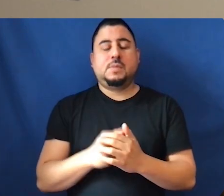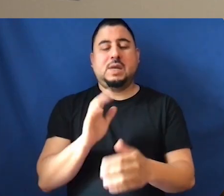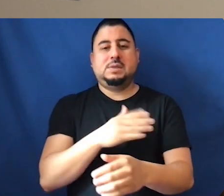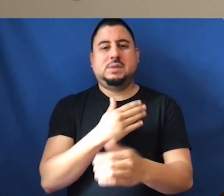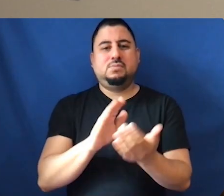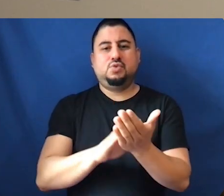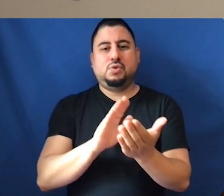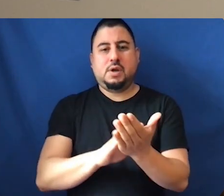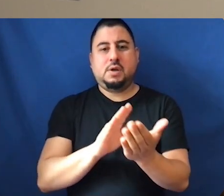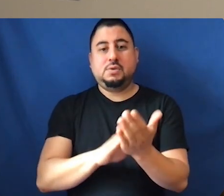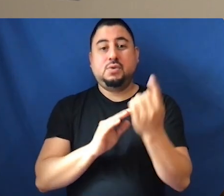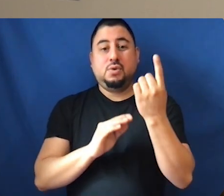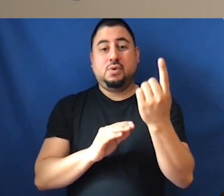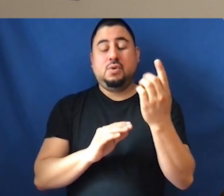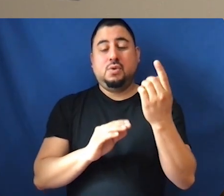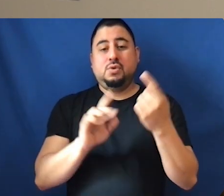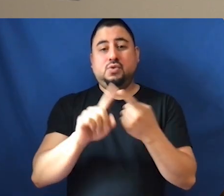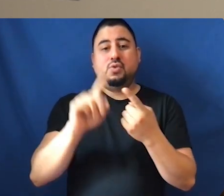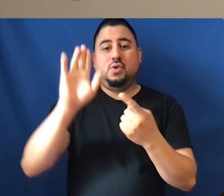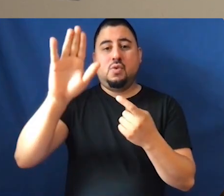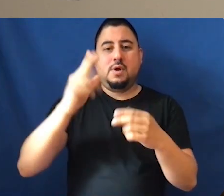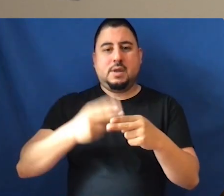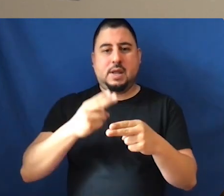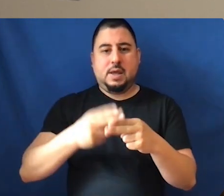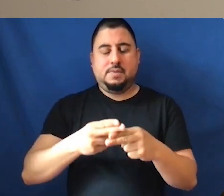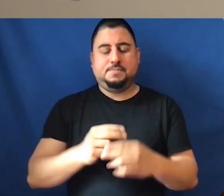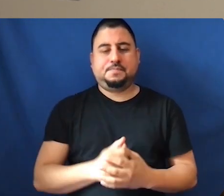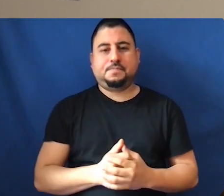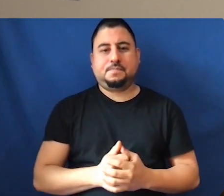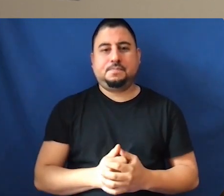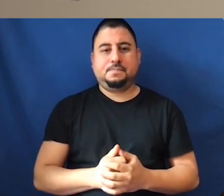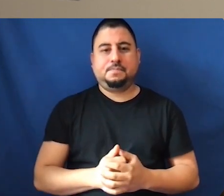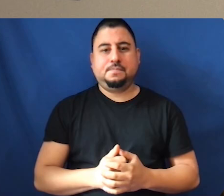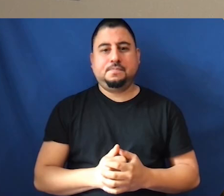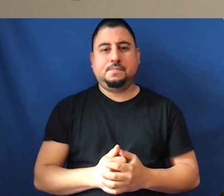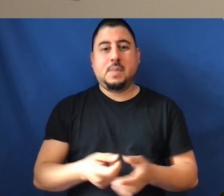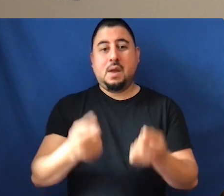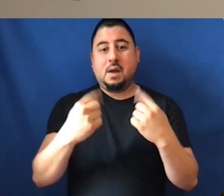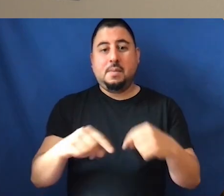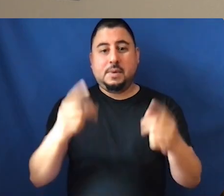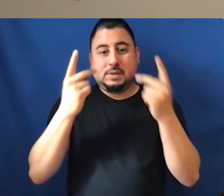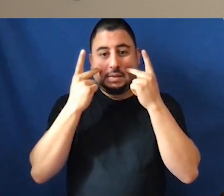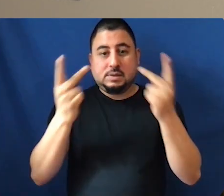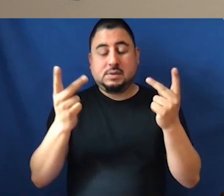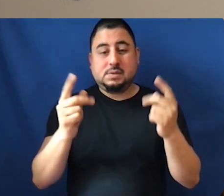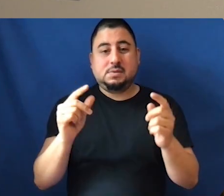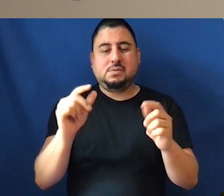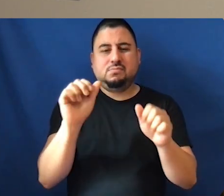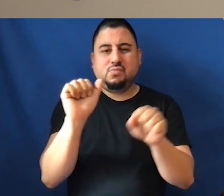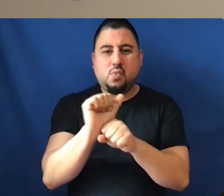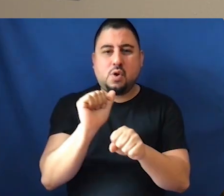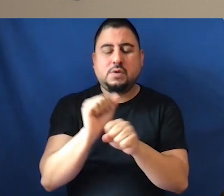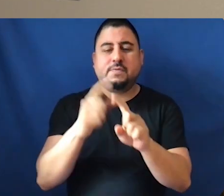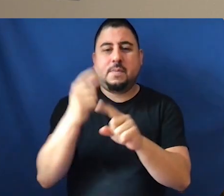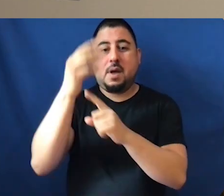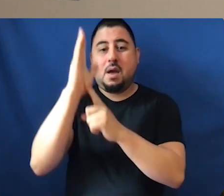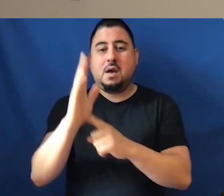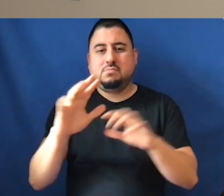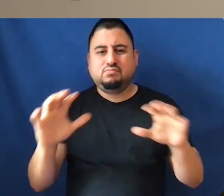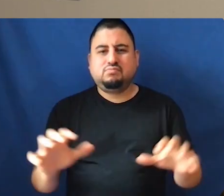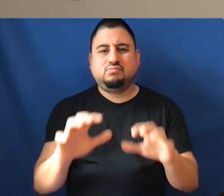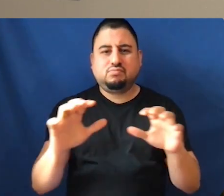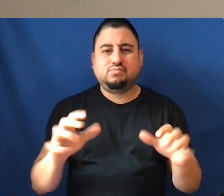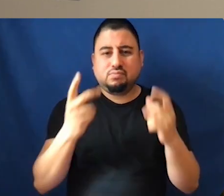Sing praise to your name. Come and see the works of